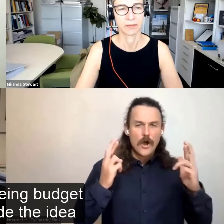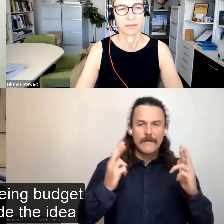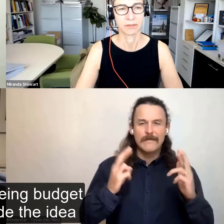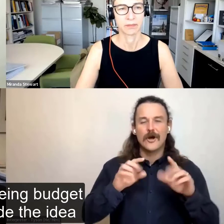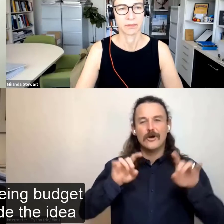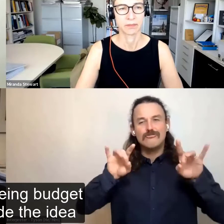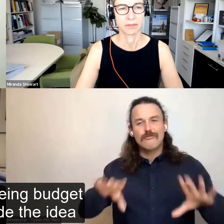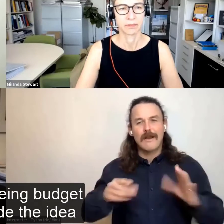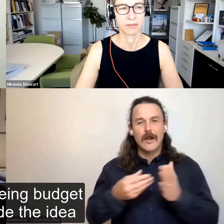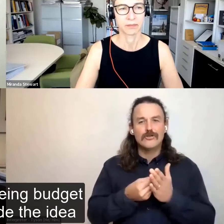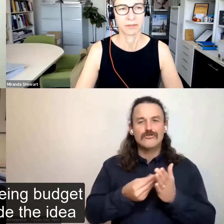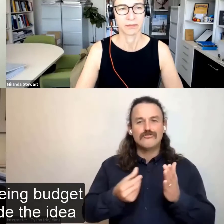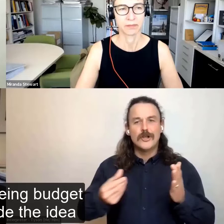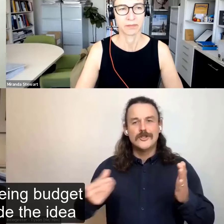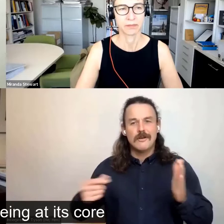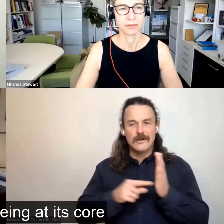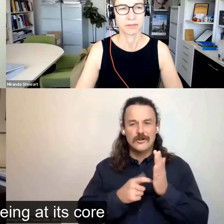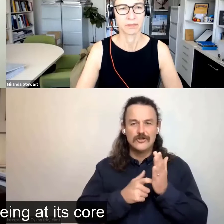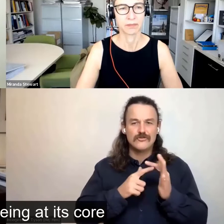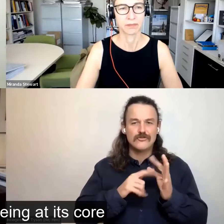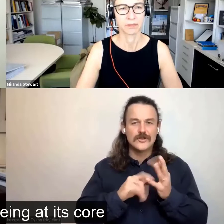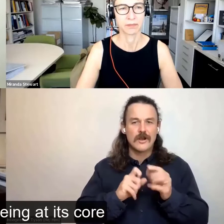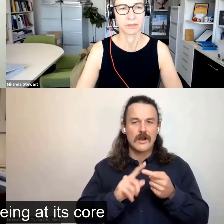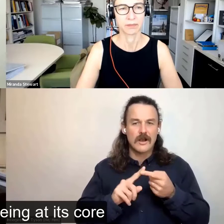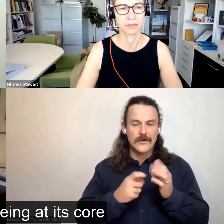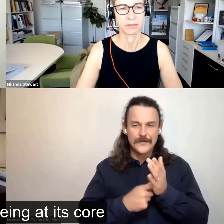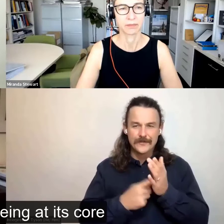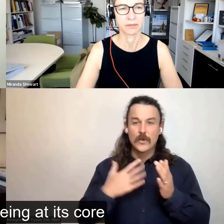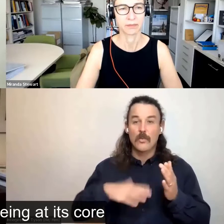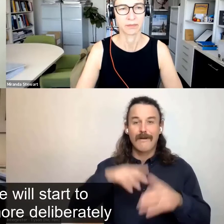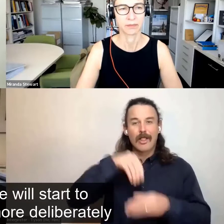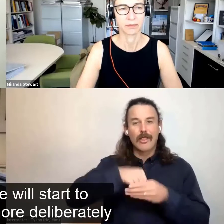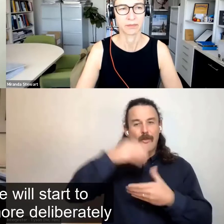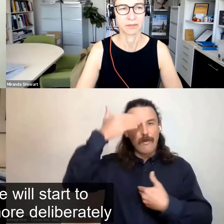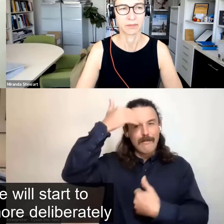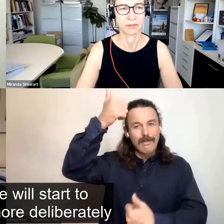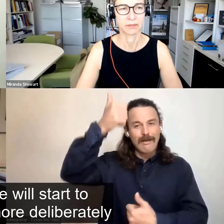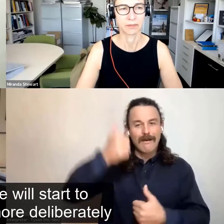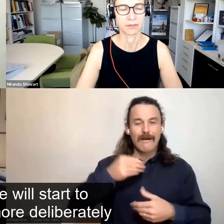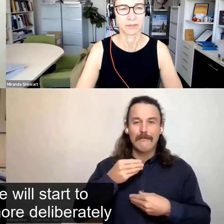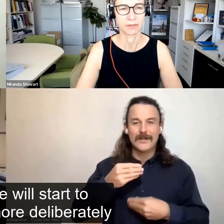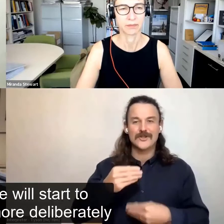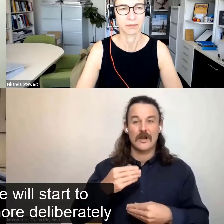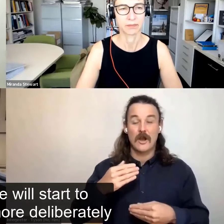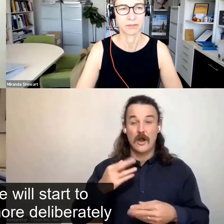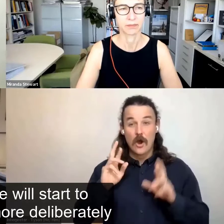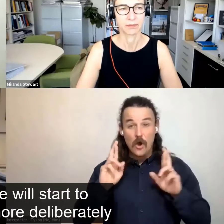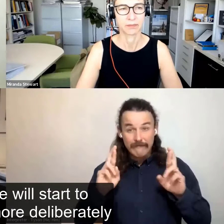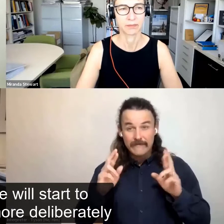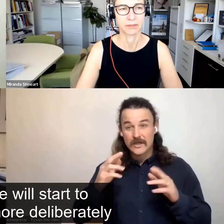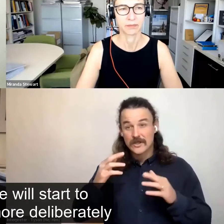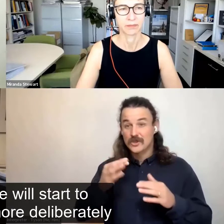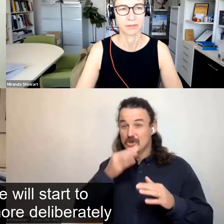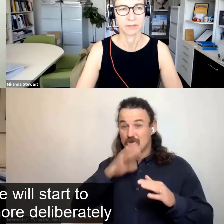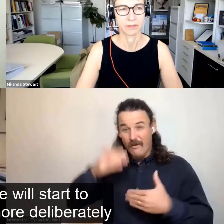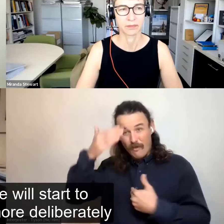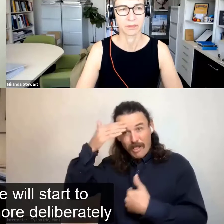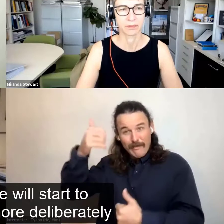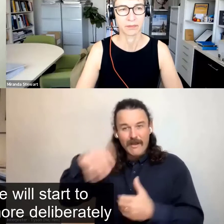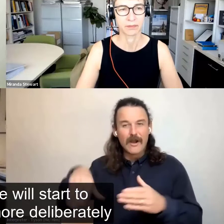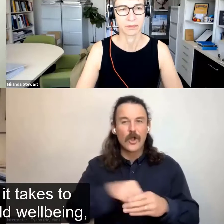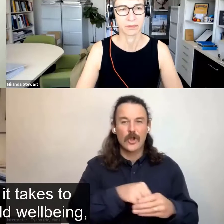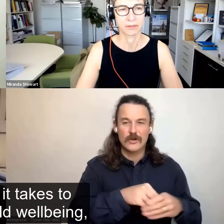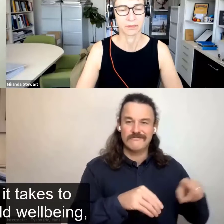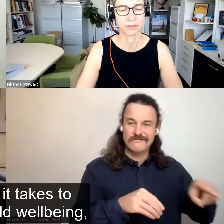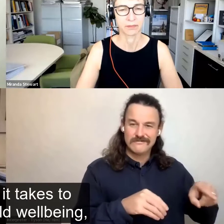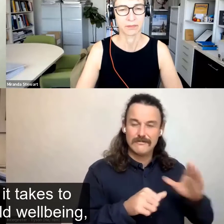budget will include the idea of child well-being at its core, and that we'll start to focus much more